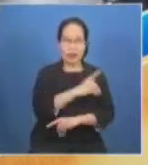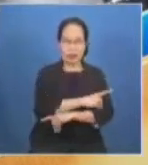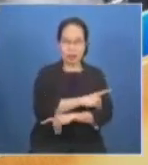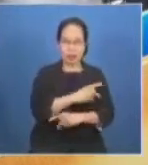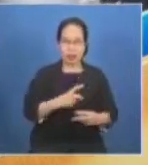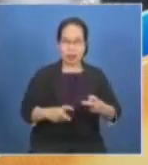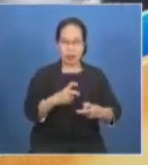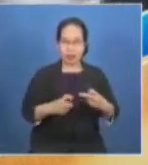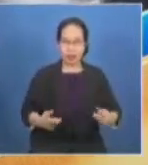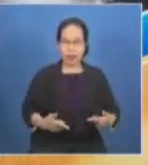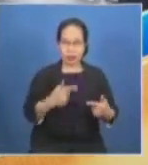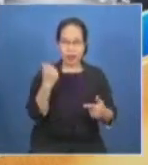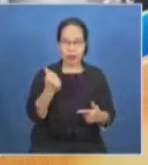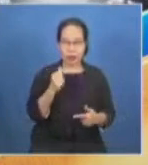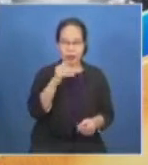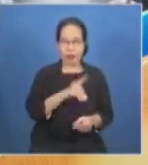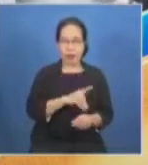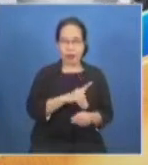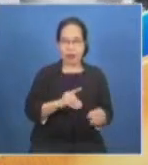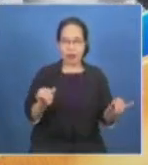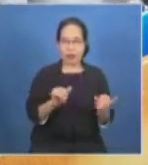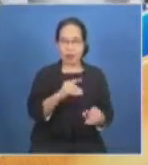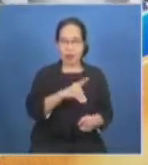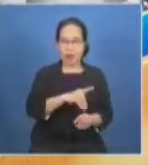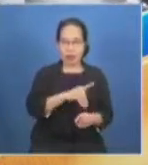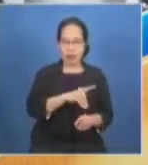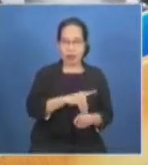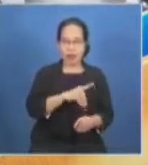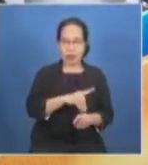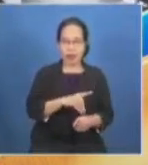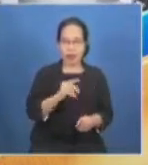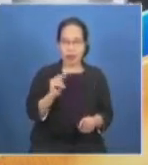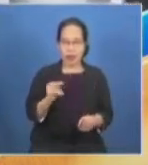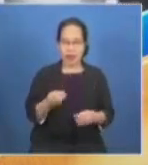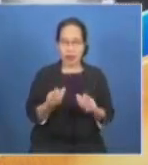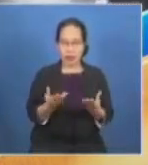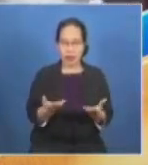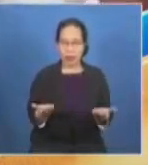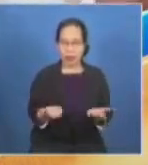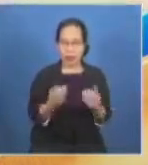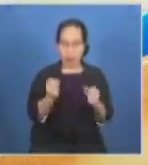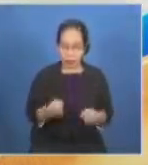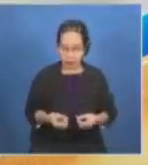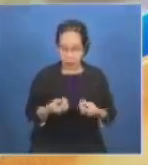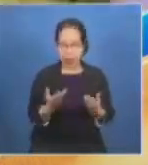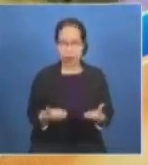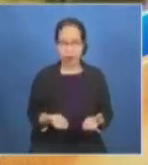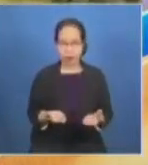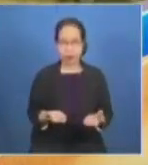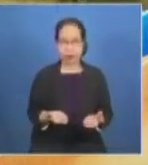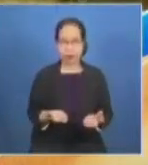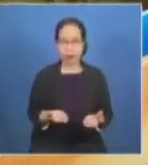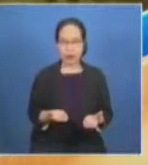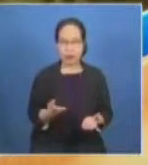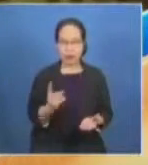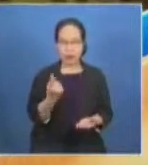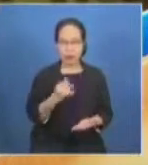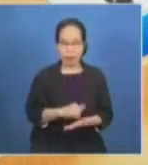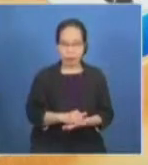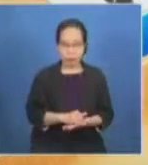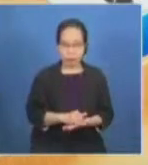every day, even those with disabilities. So they really have to give whatever they can.